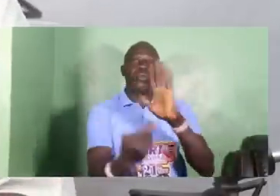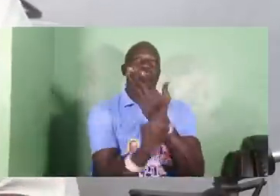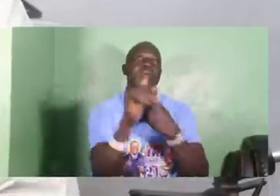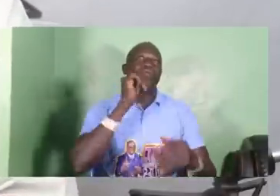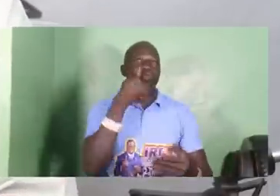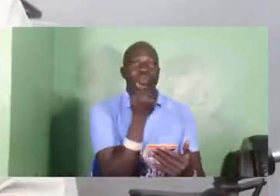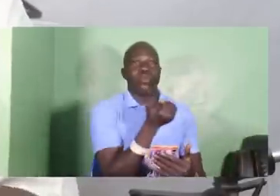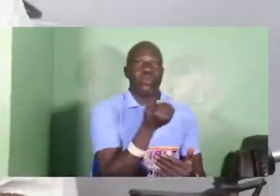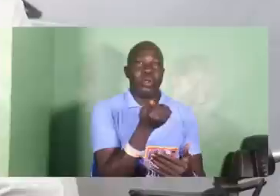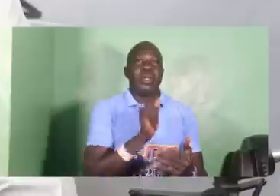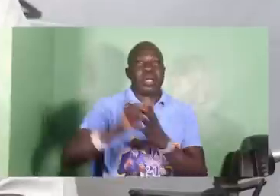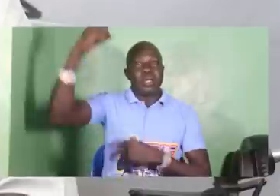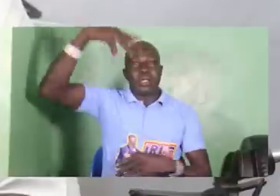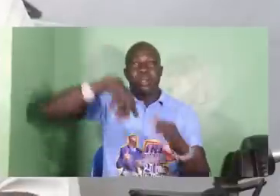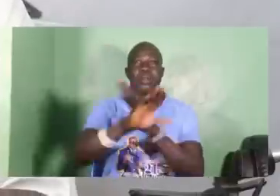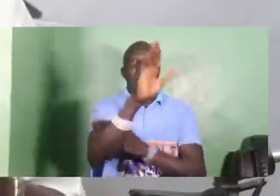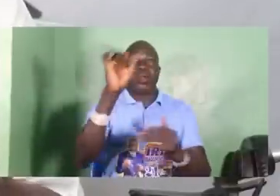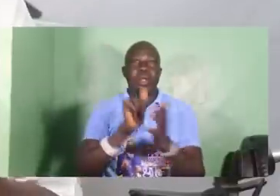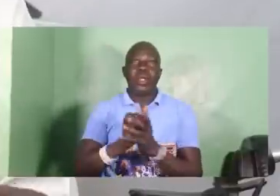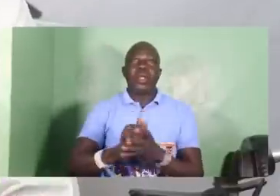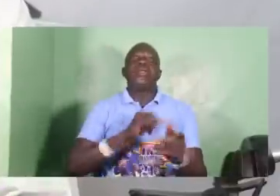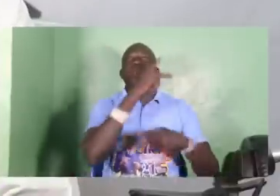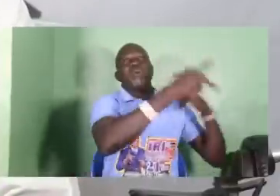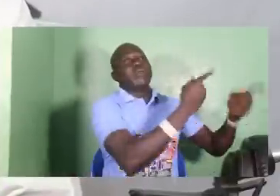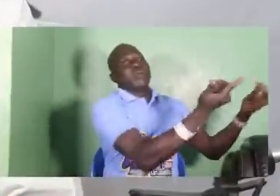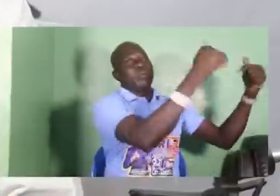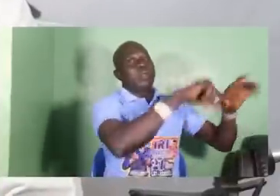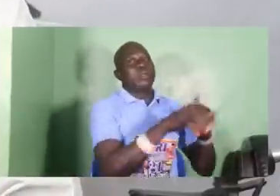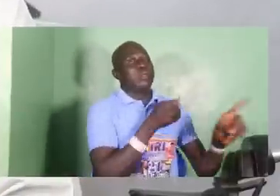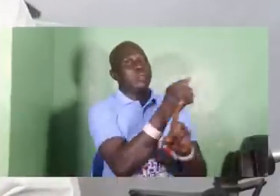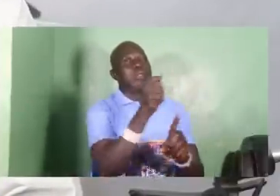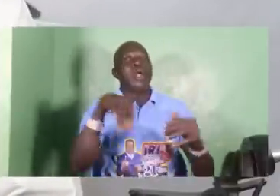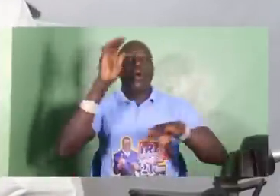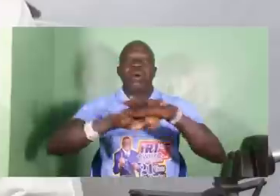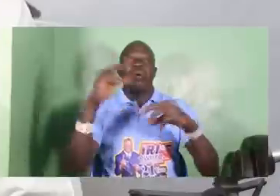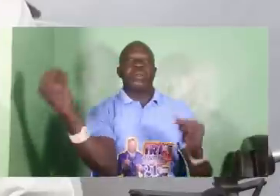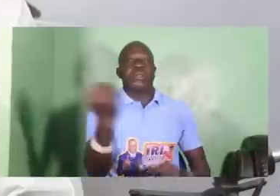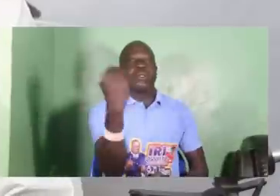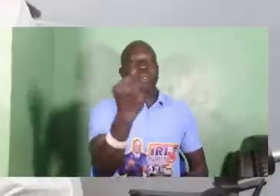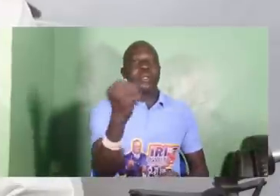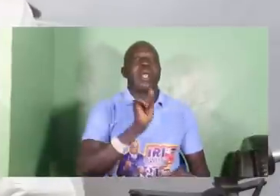there will not be program tomorrow by the power of God. Prophet is coming by himself on